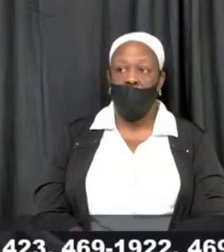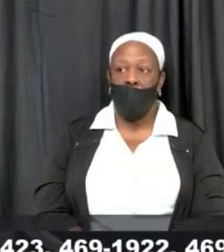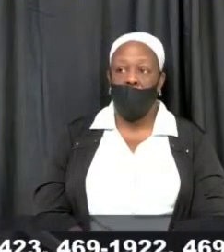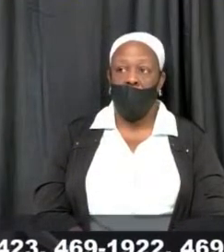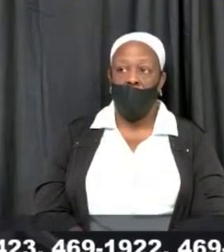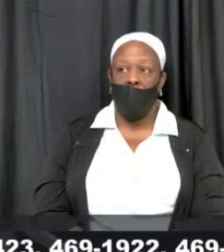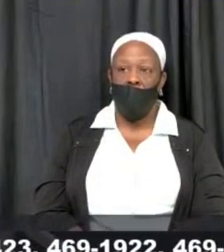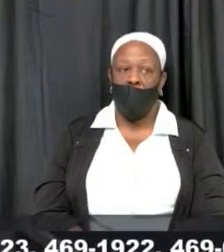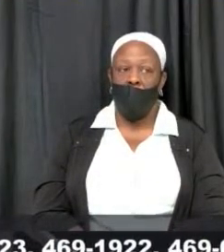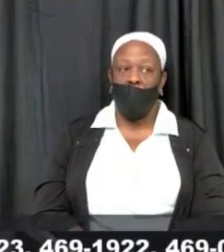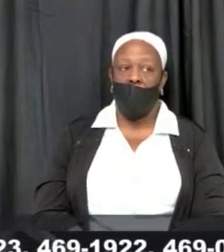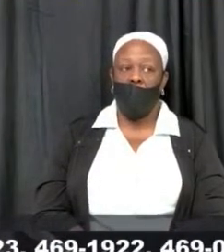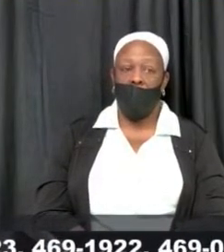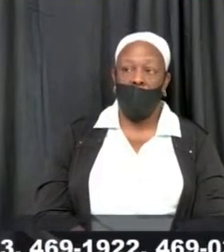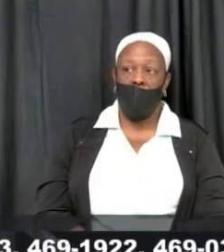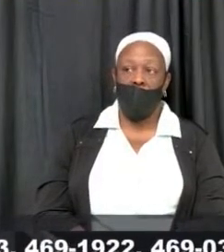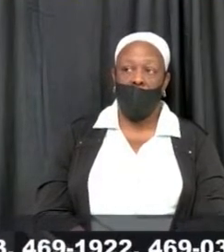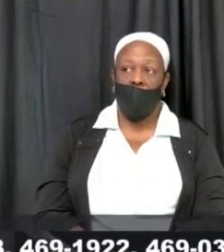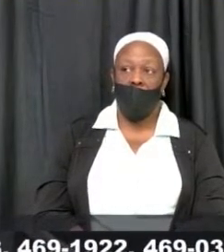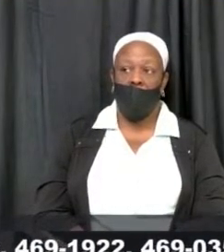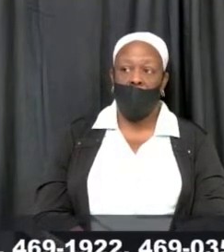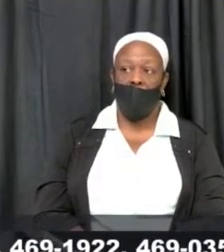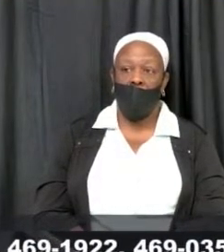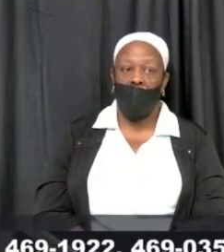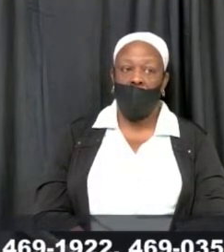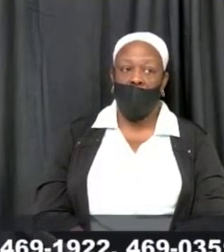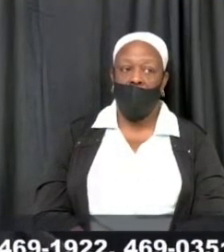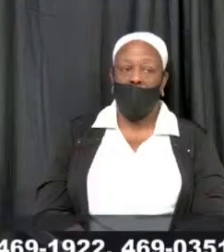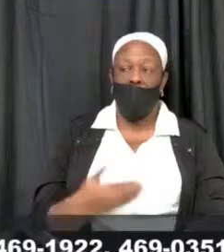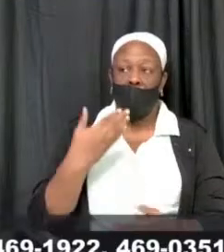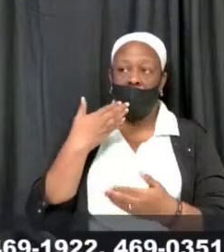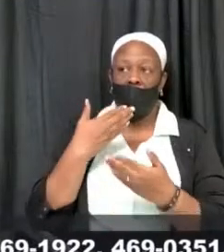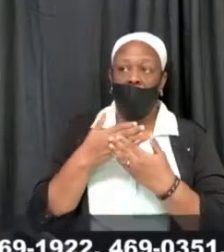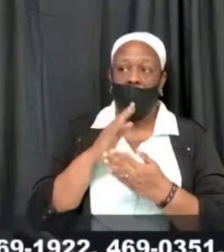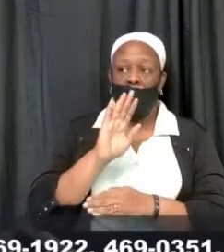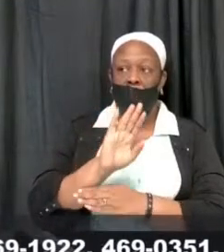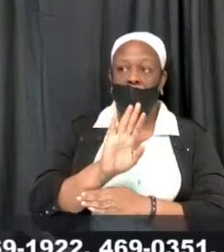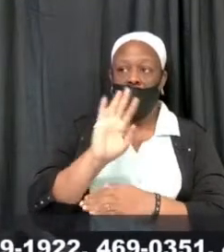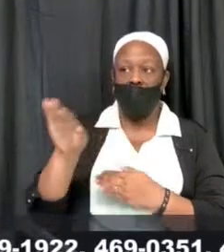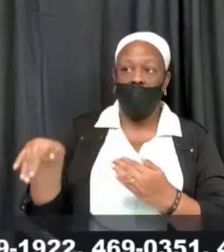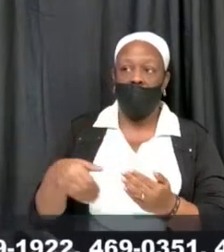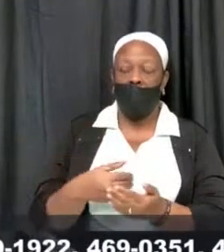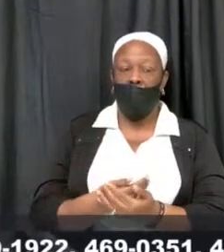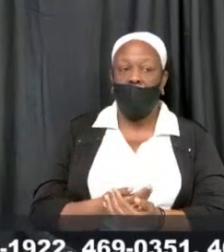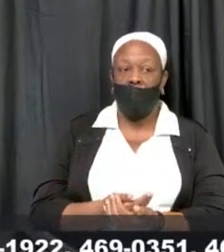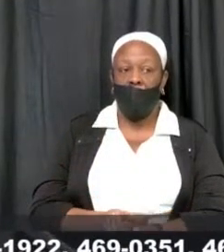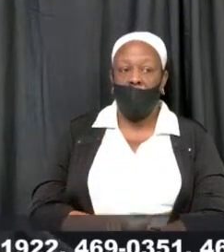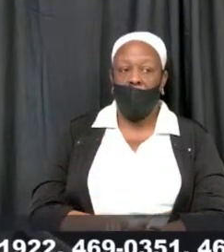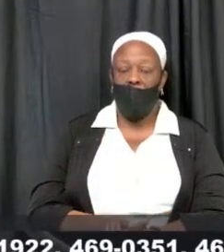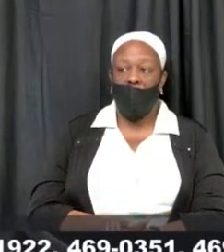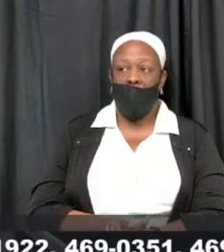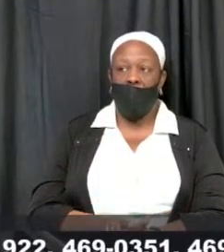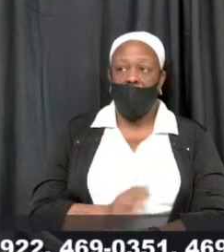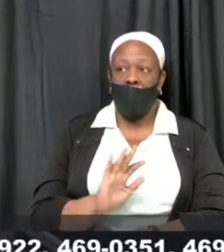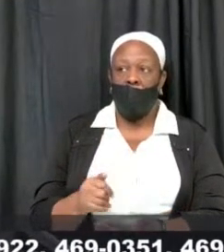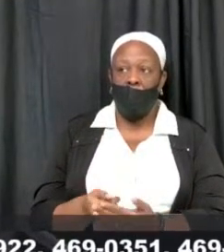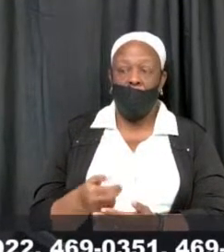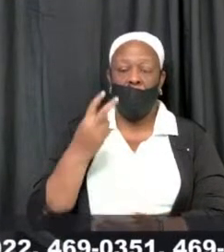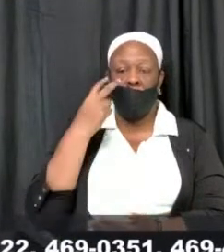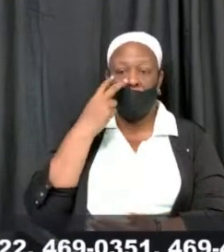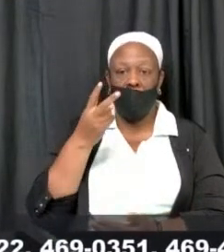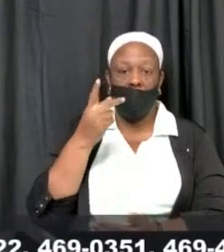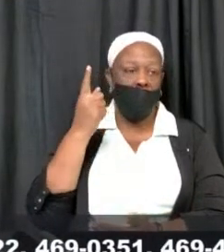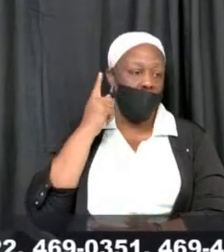Thank you very much, Lesroy, and good afternoon to all our viewers and listeners